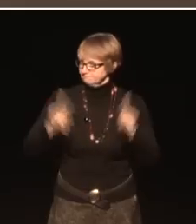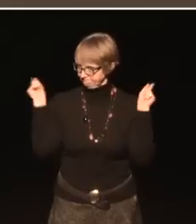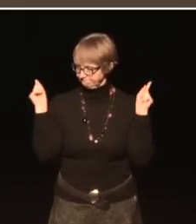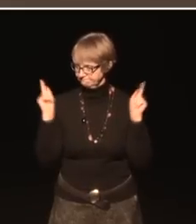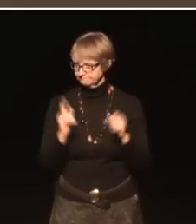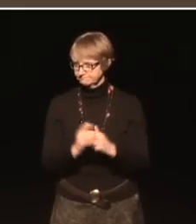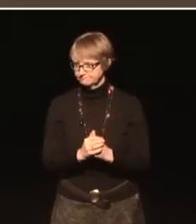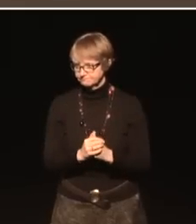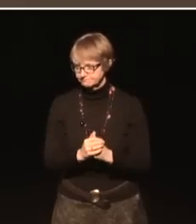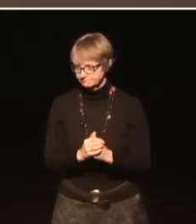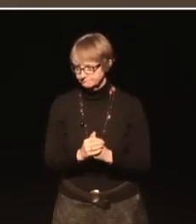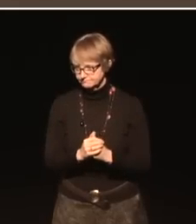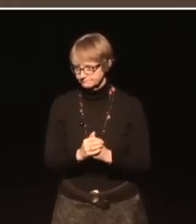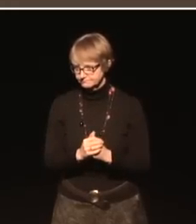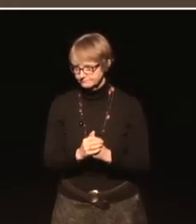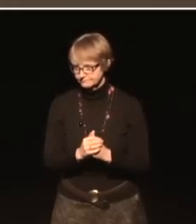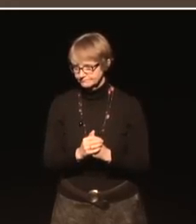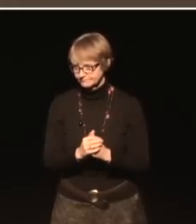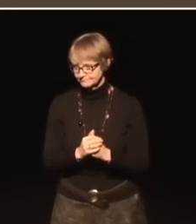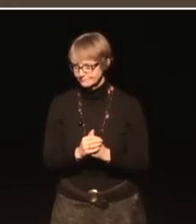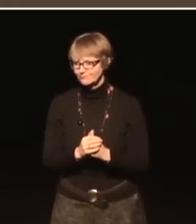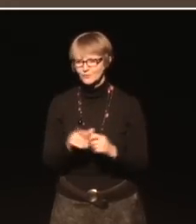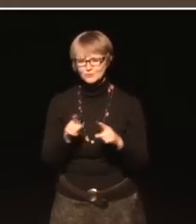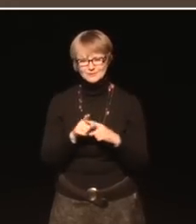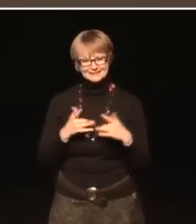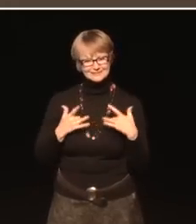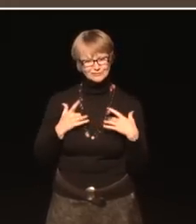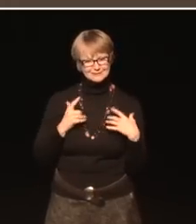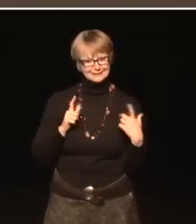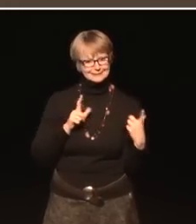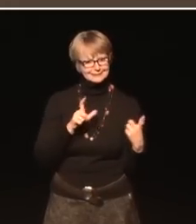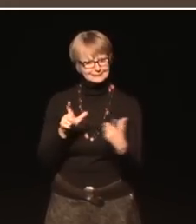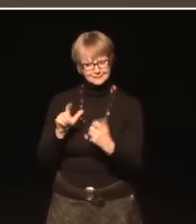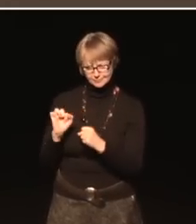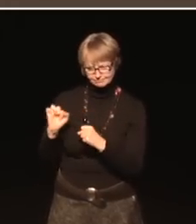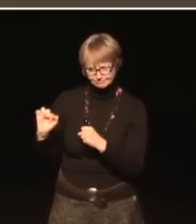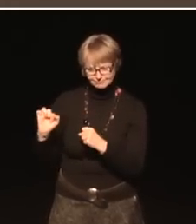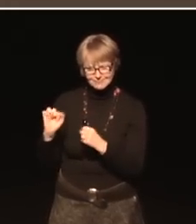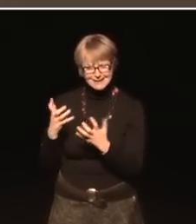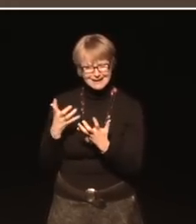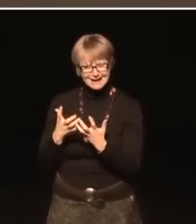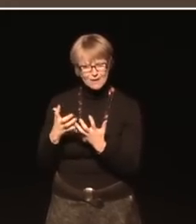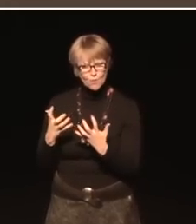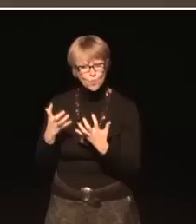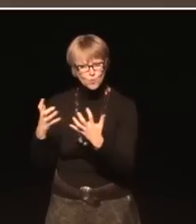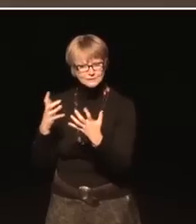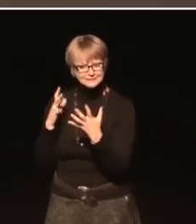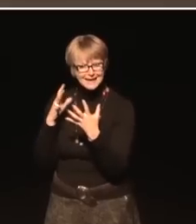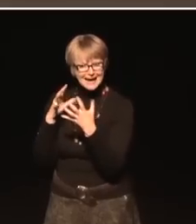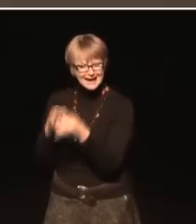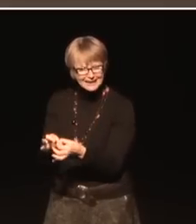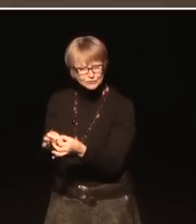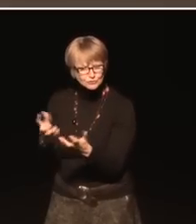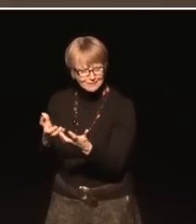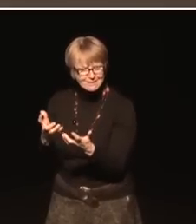And also, it was interesting hearing about some of the audience engagement from the other panelists.